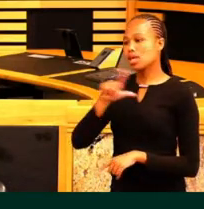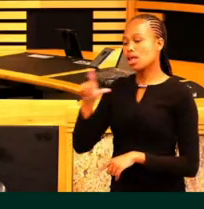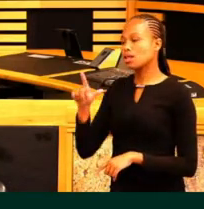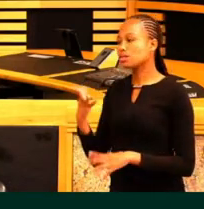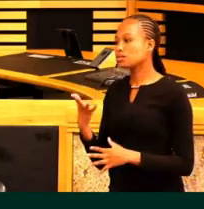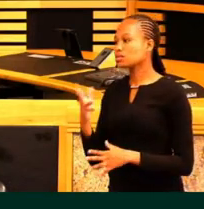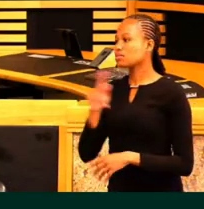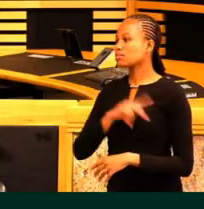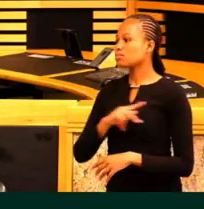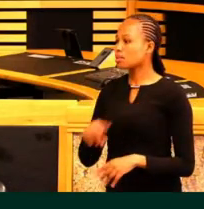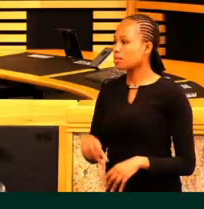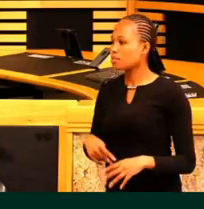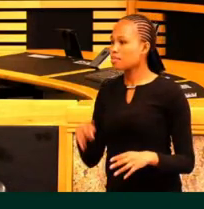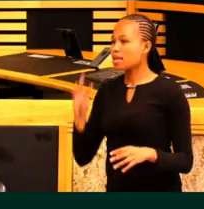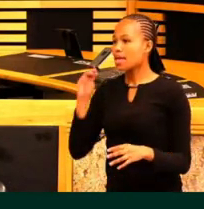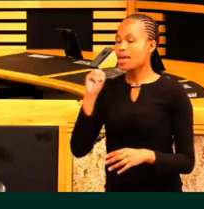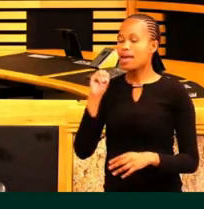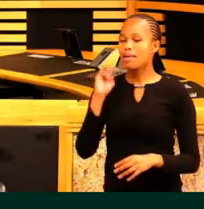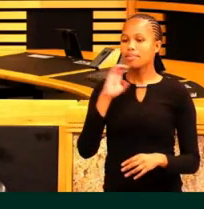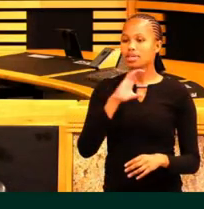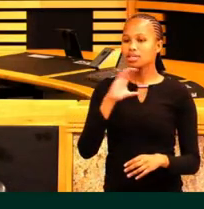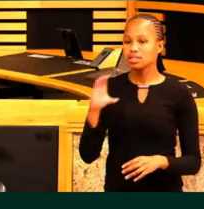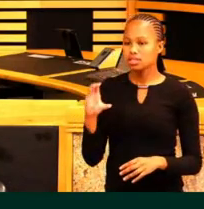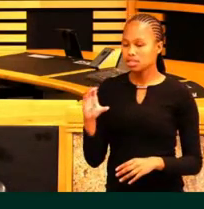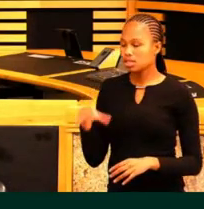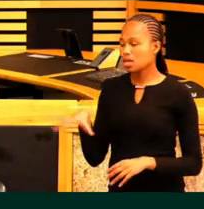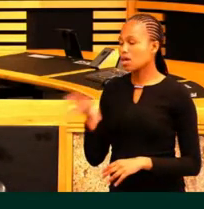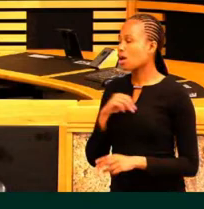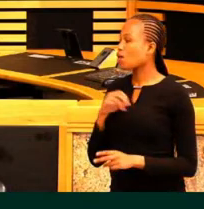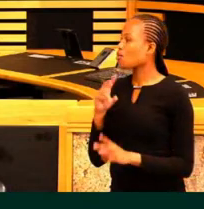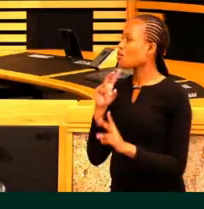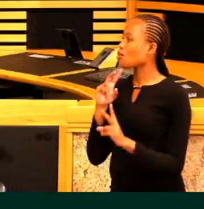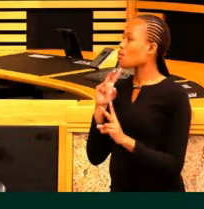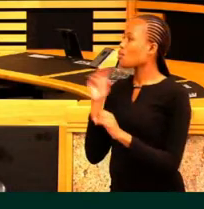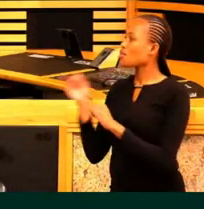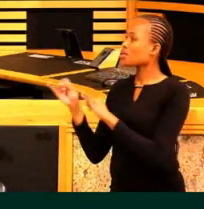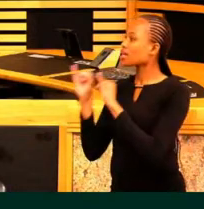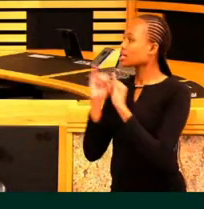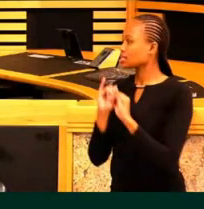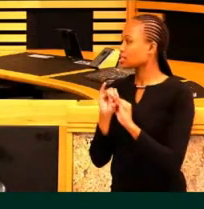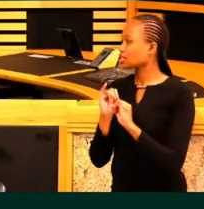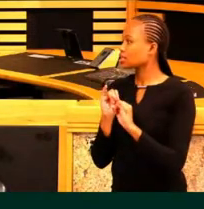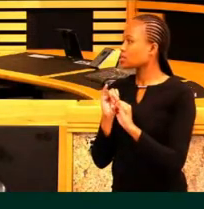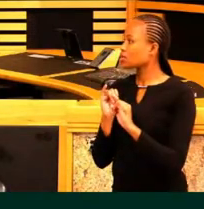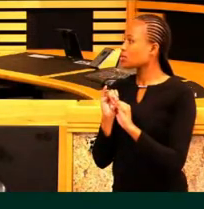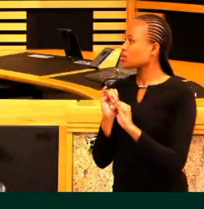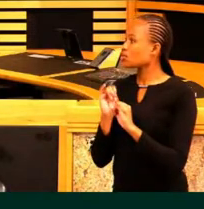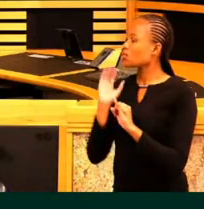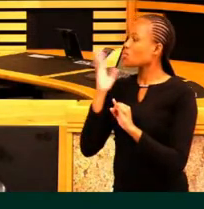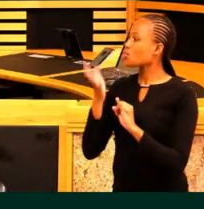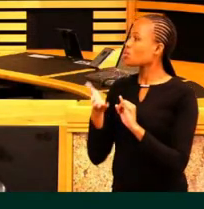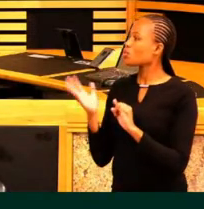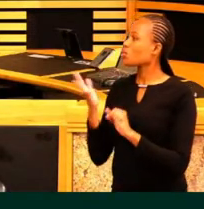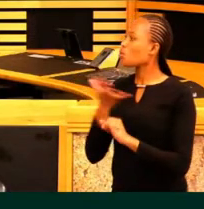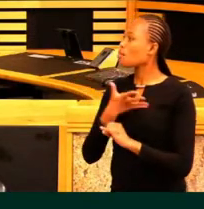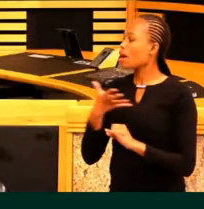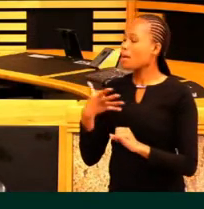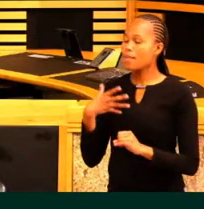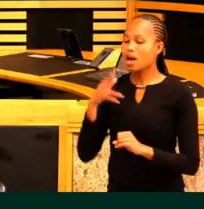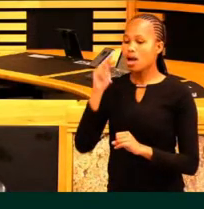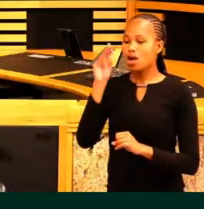let me see and I honest guests will be accommodated at Mama nokanime